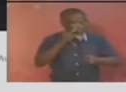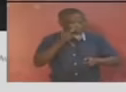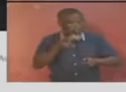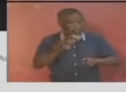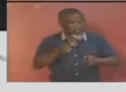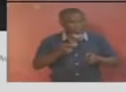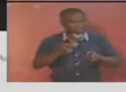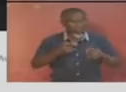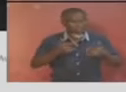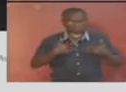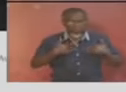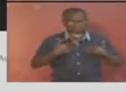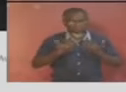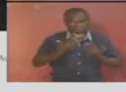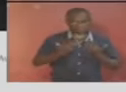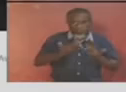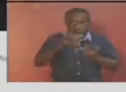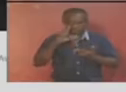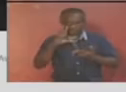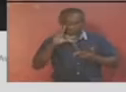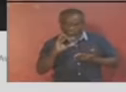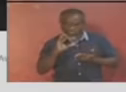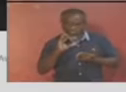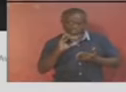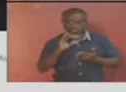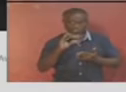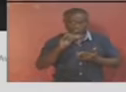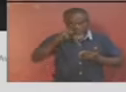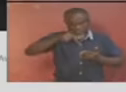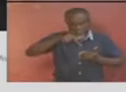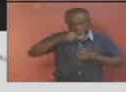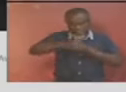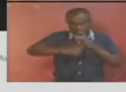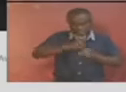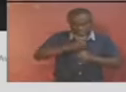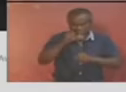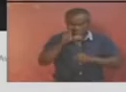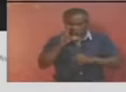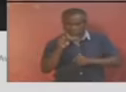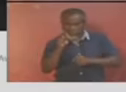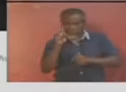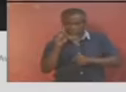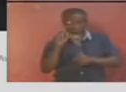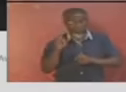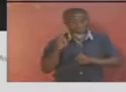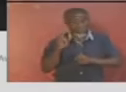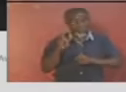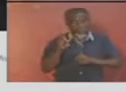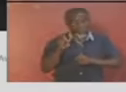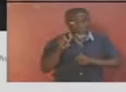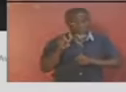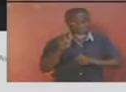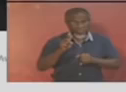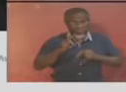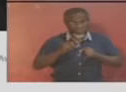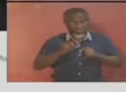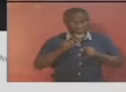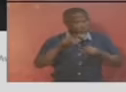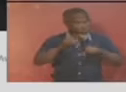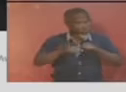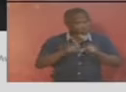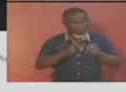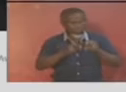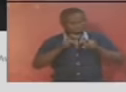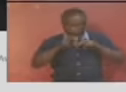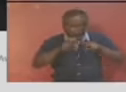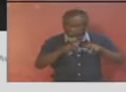of 560 cases for the year thus far. So it doesn't mean that the virus has disappeared, but it does mean that our current